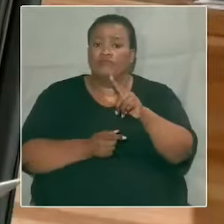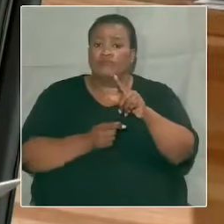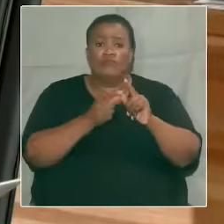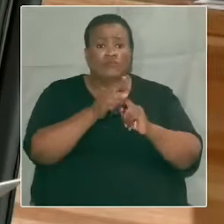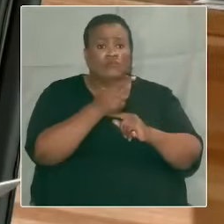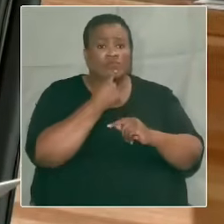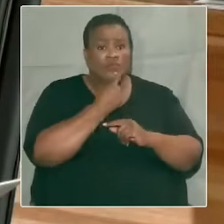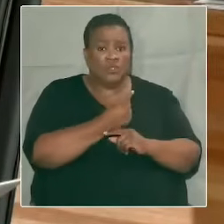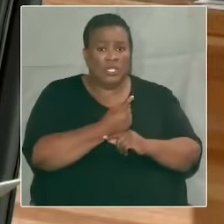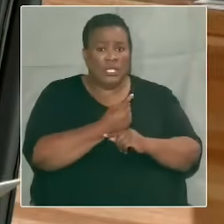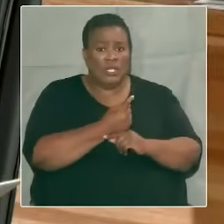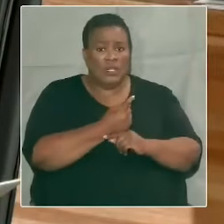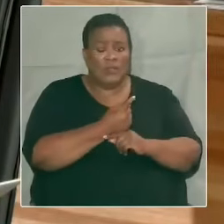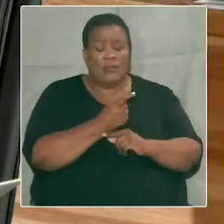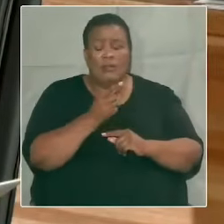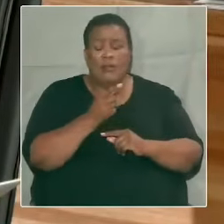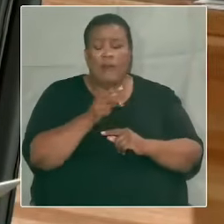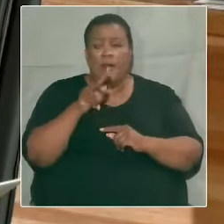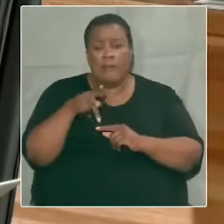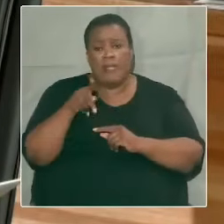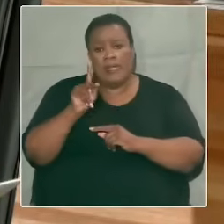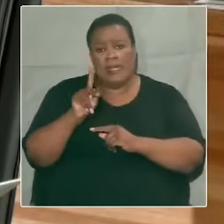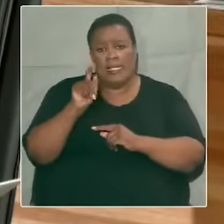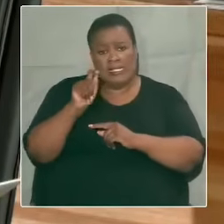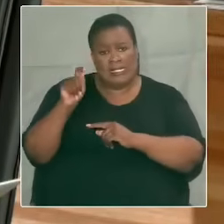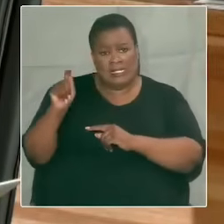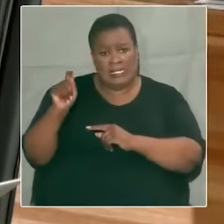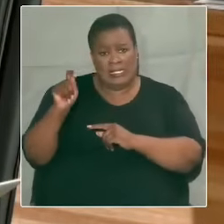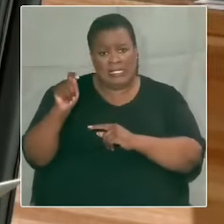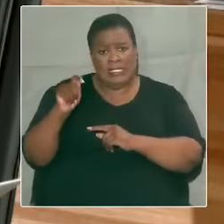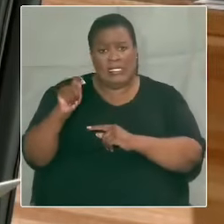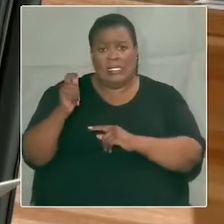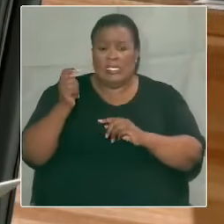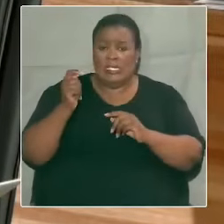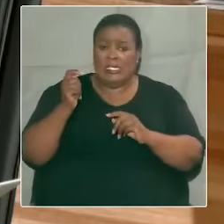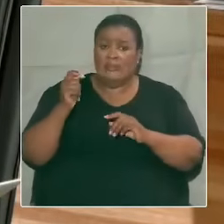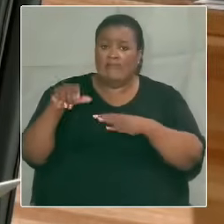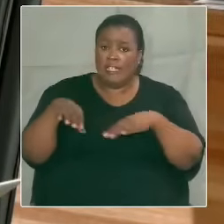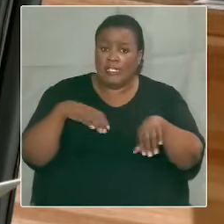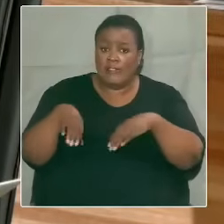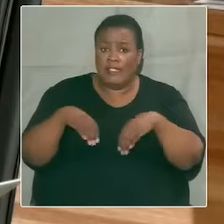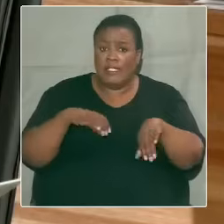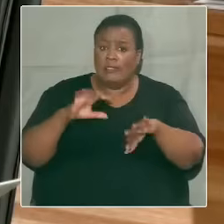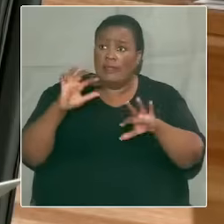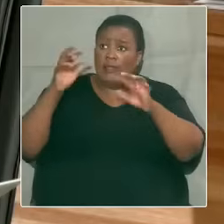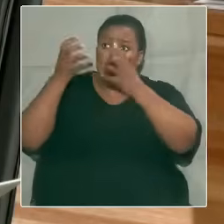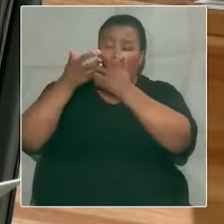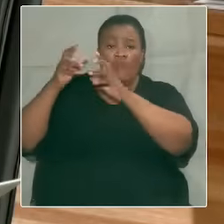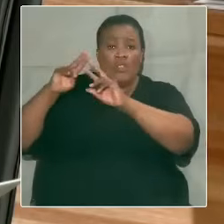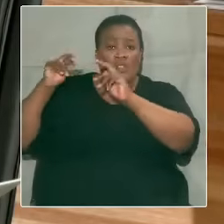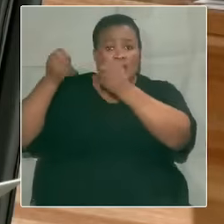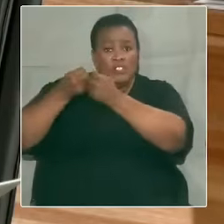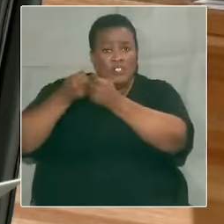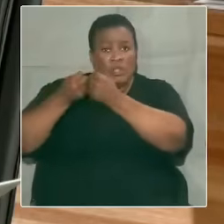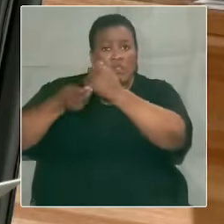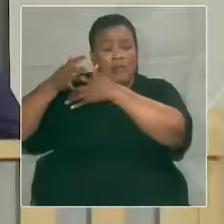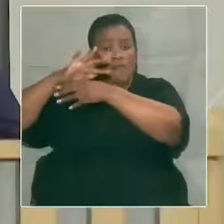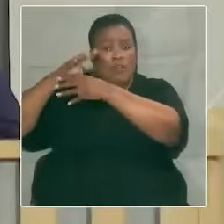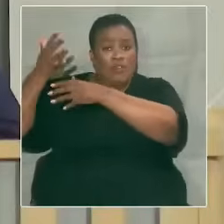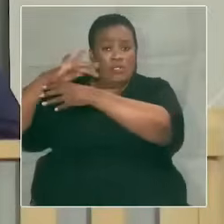the PKTT's activities align with national priorities and receive appropriate guidance at the highest level of